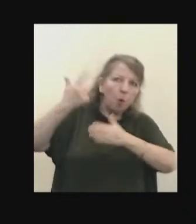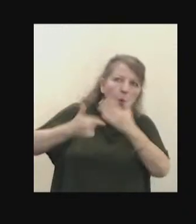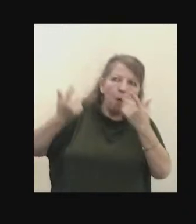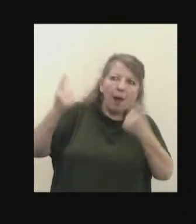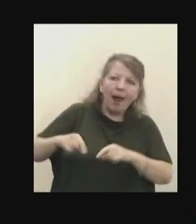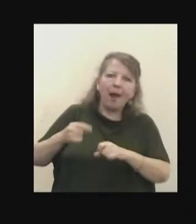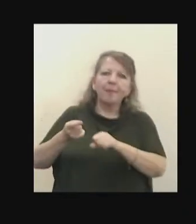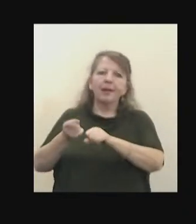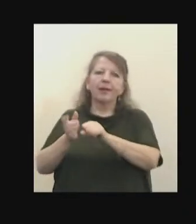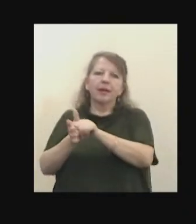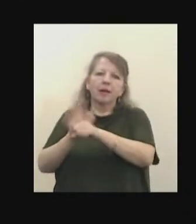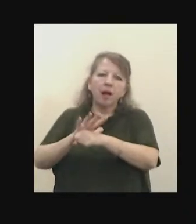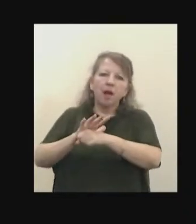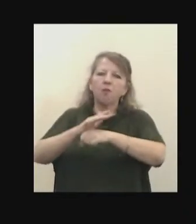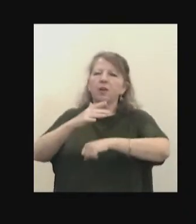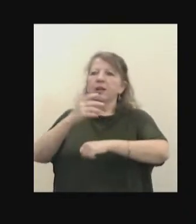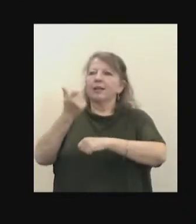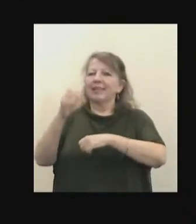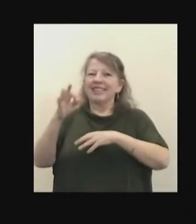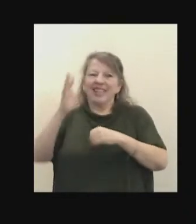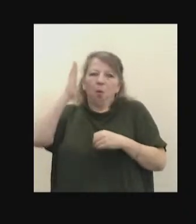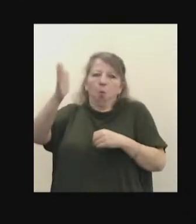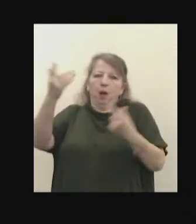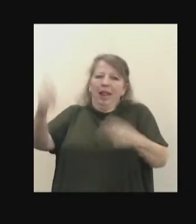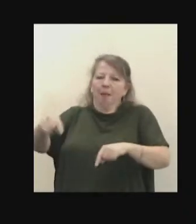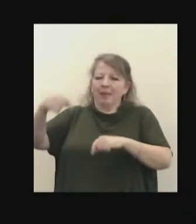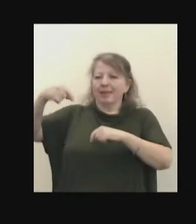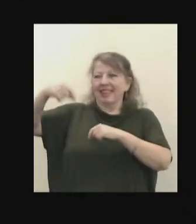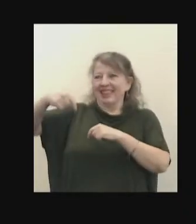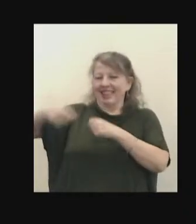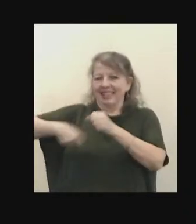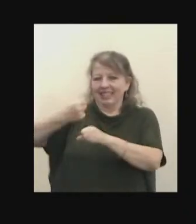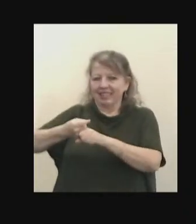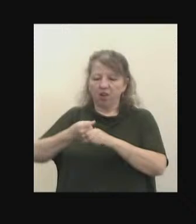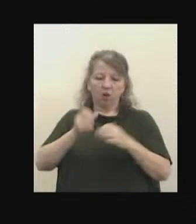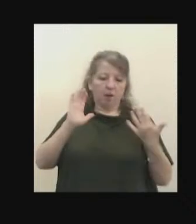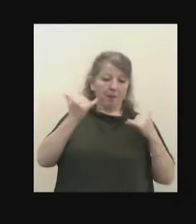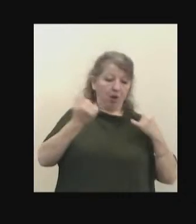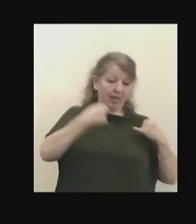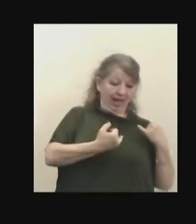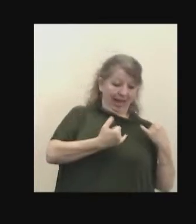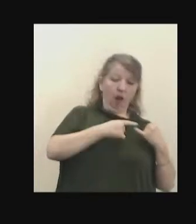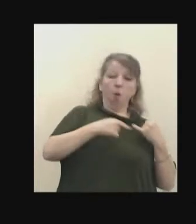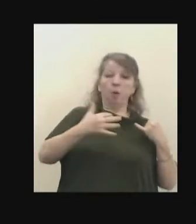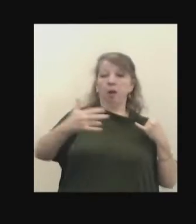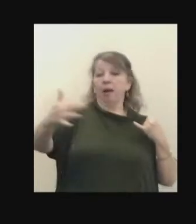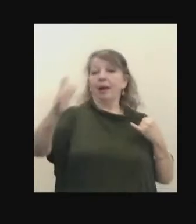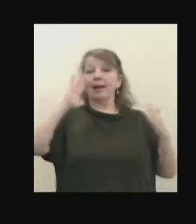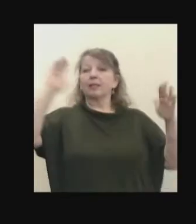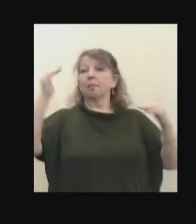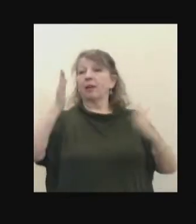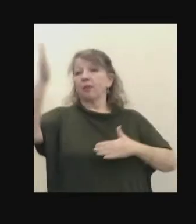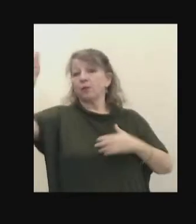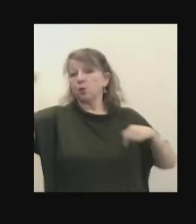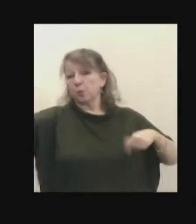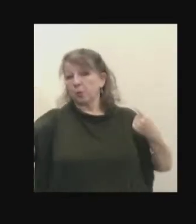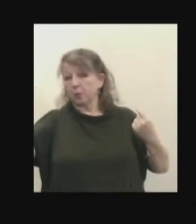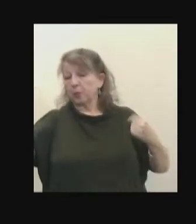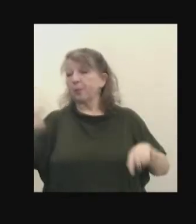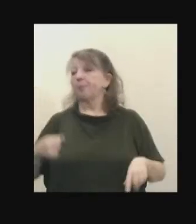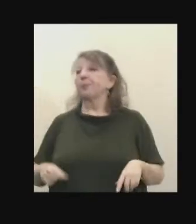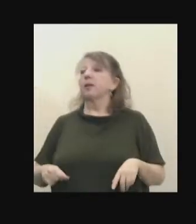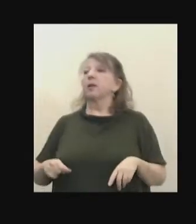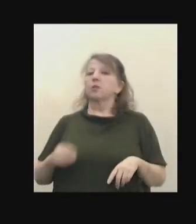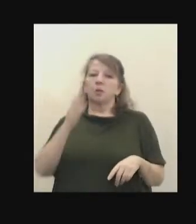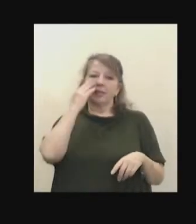hospital census will be in the looking at where it is now and where it will be in the future. So just to orient everybody to what